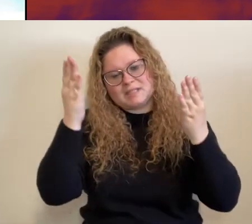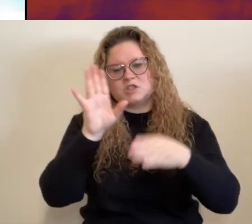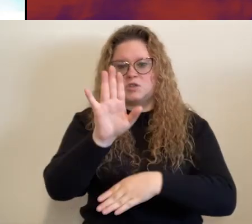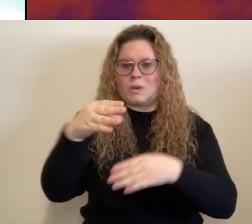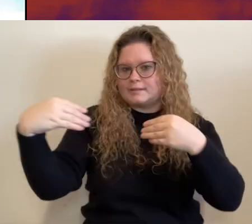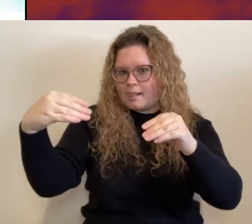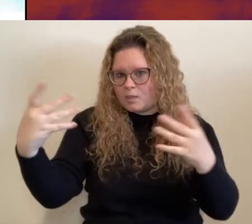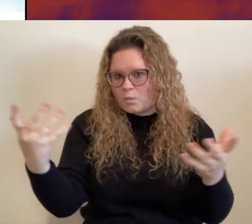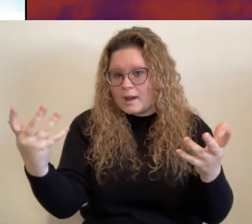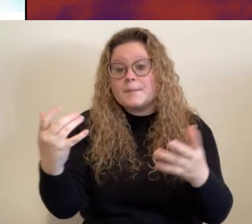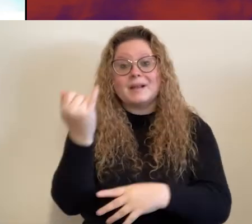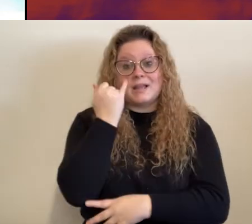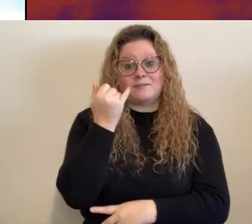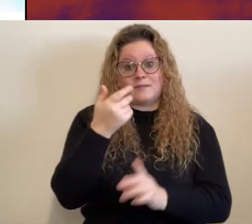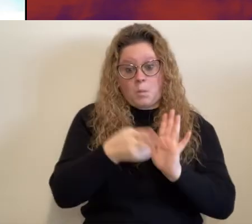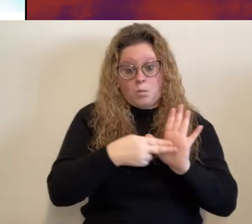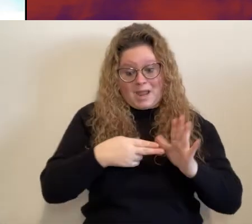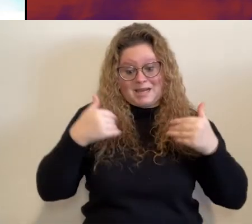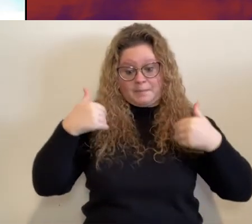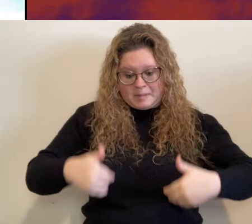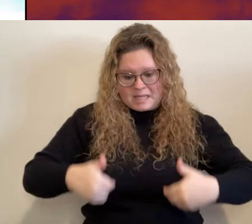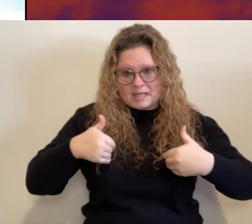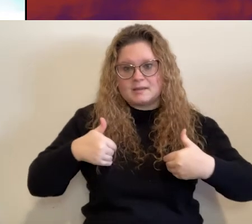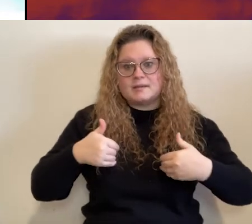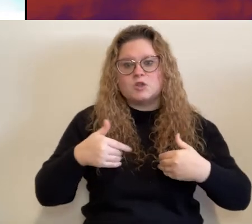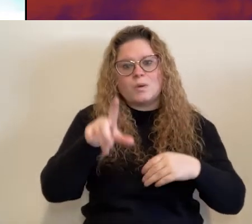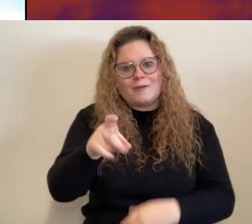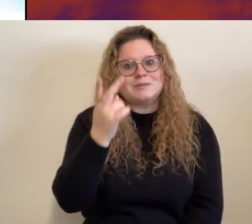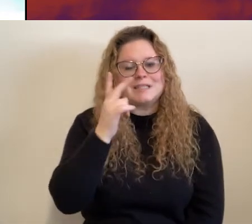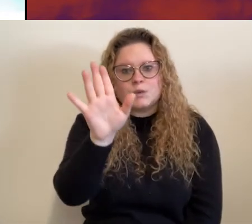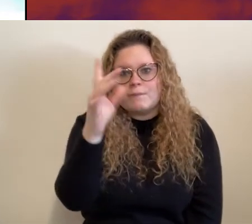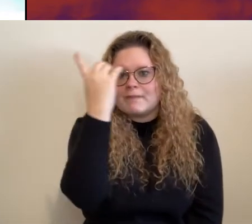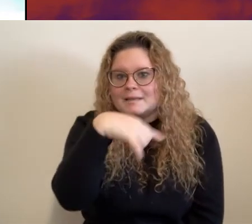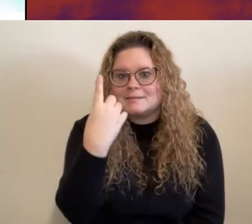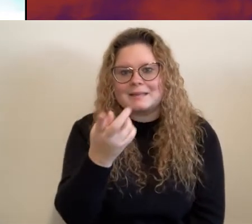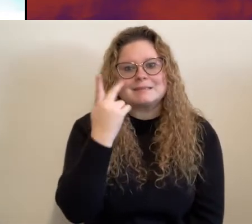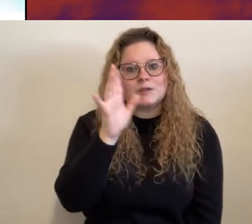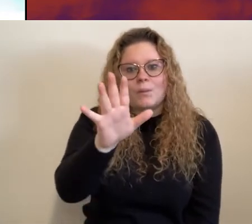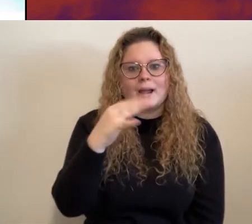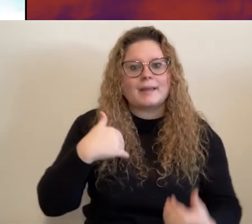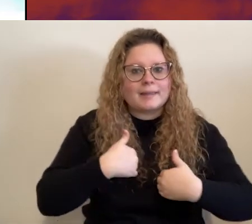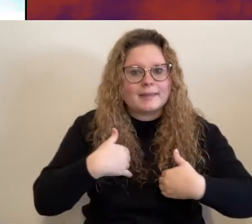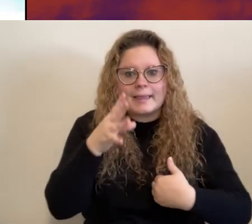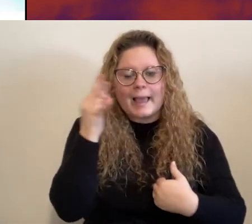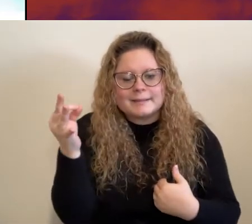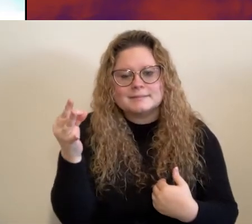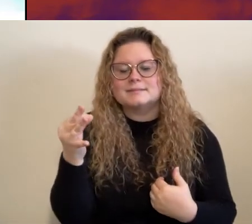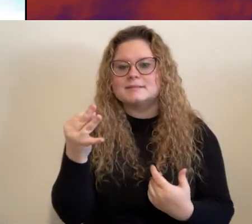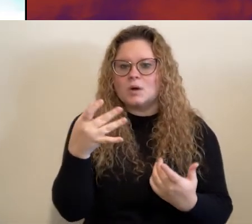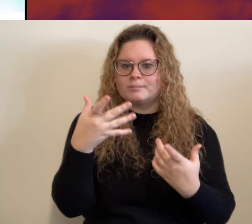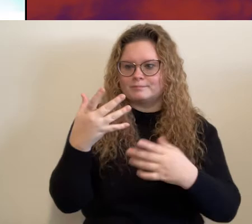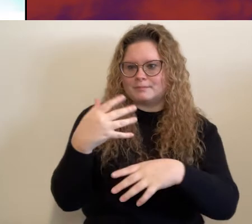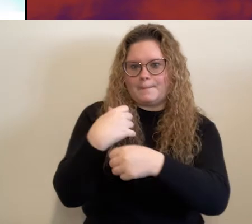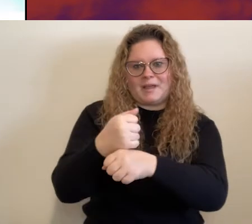the face, people need to know who you are, and they need to see your cat. They need to know what lasagna you're making that night, because people actually care for